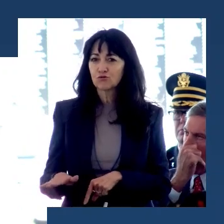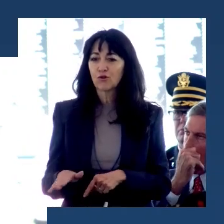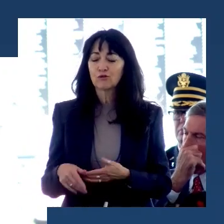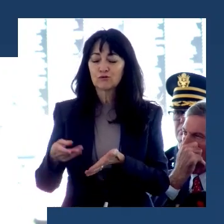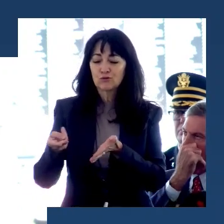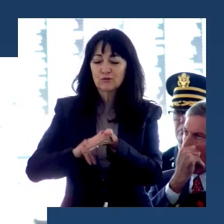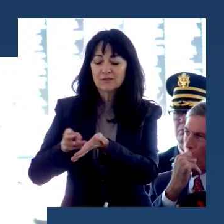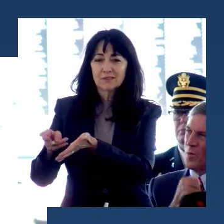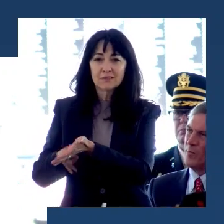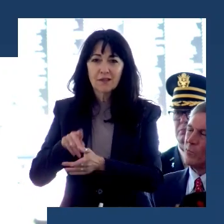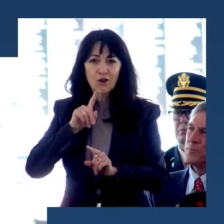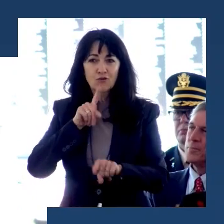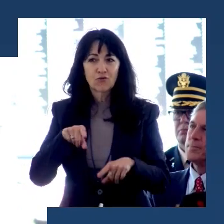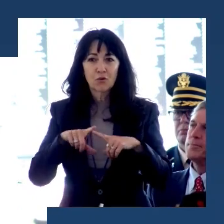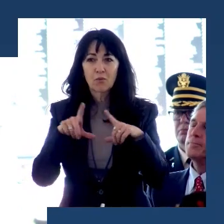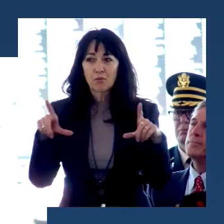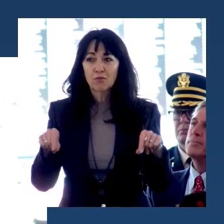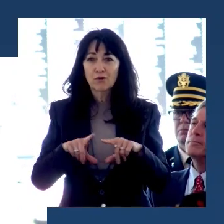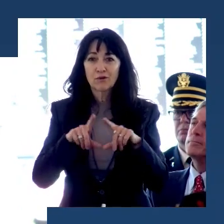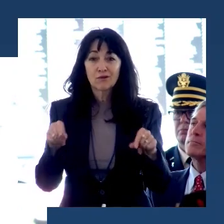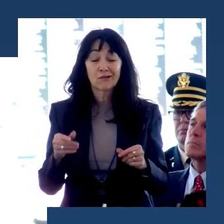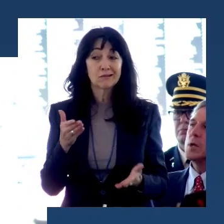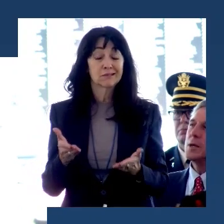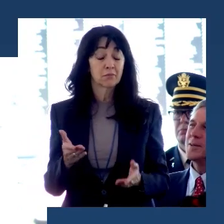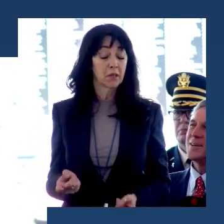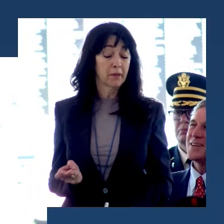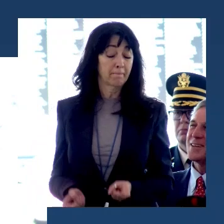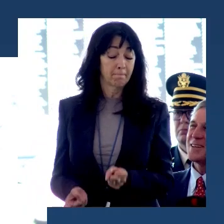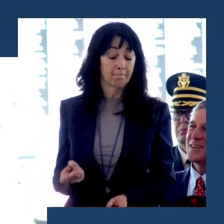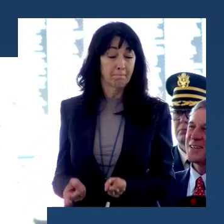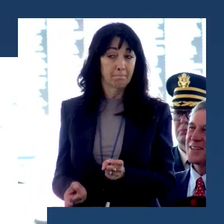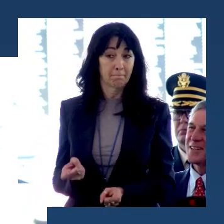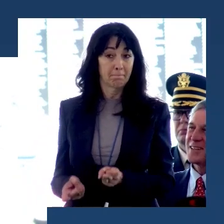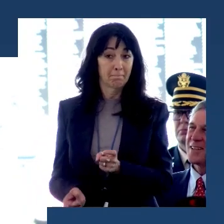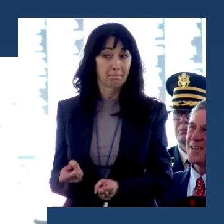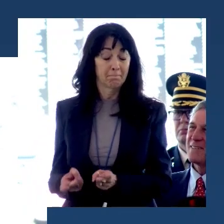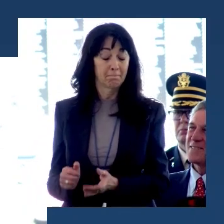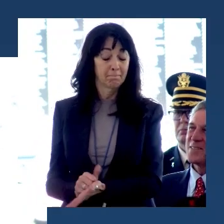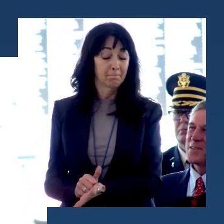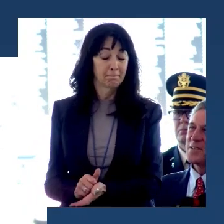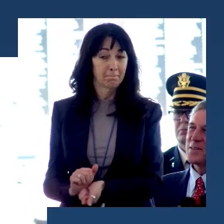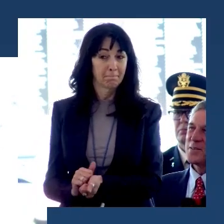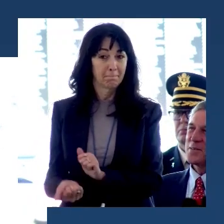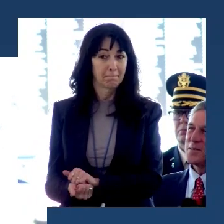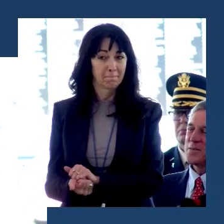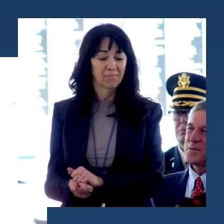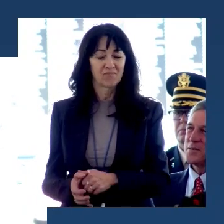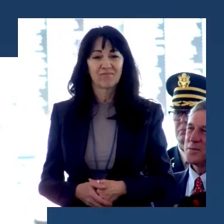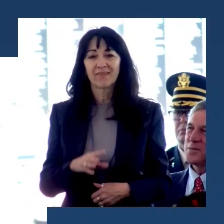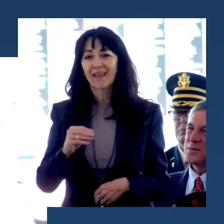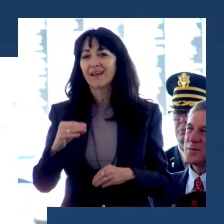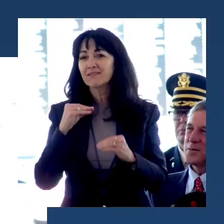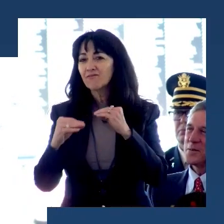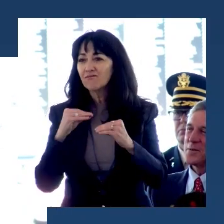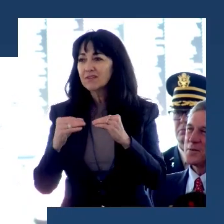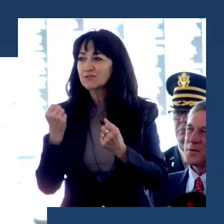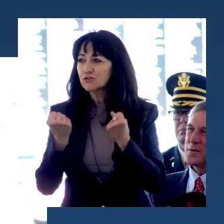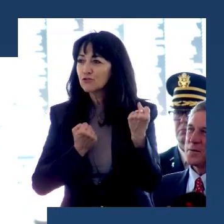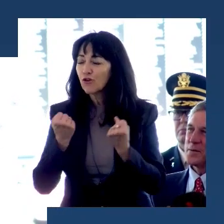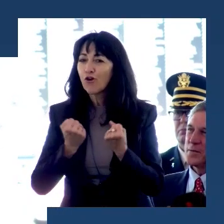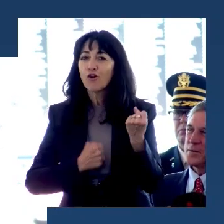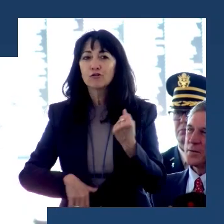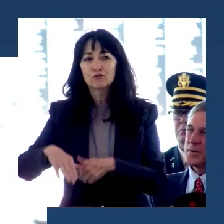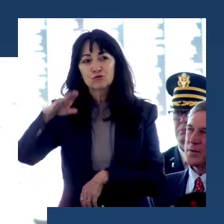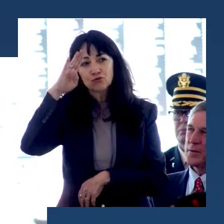report cards that might have been doctored and fixing cars to saluting soldiers,